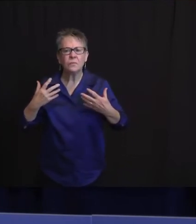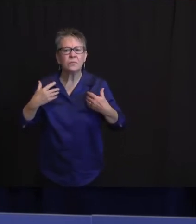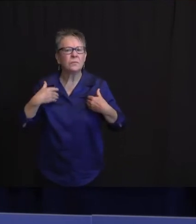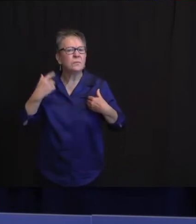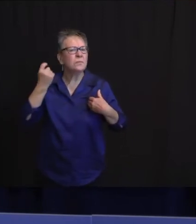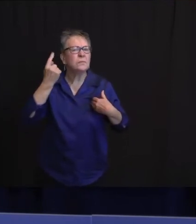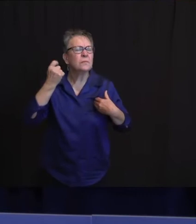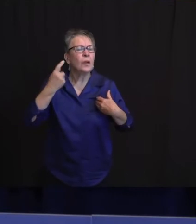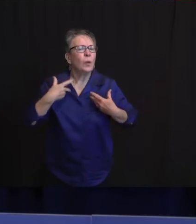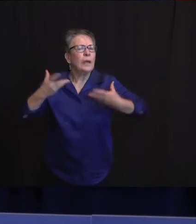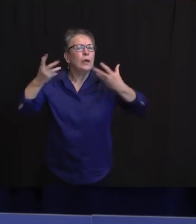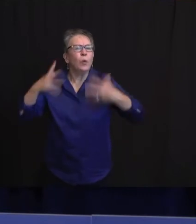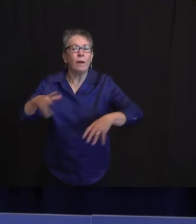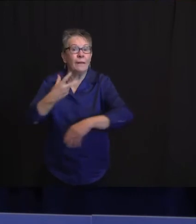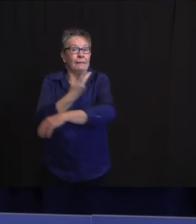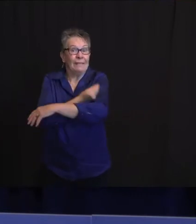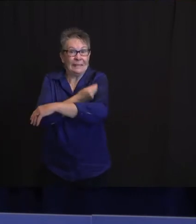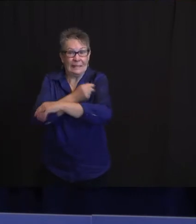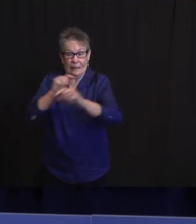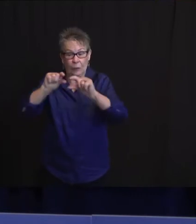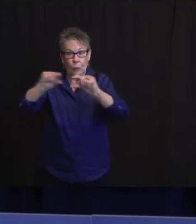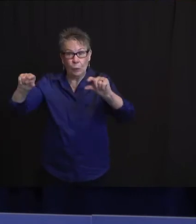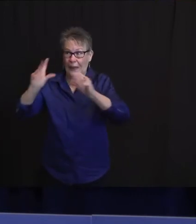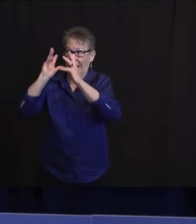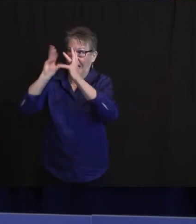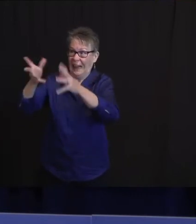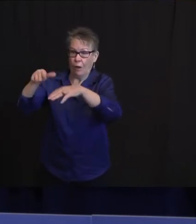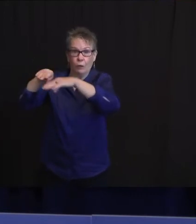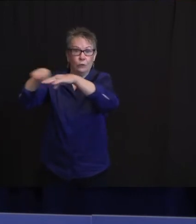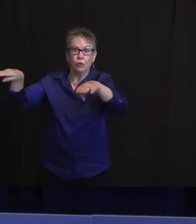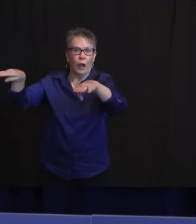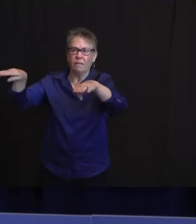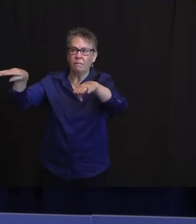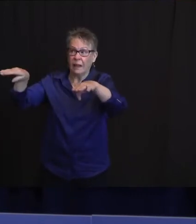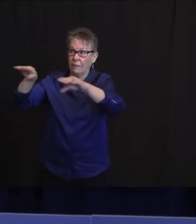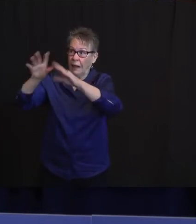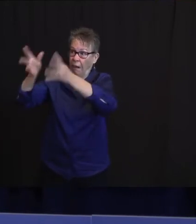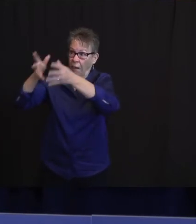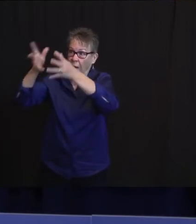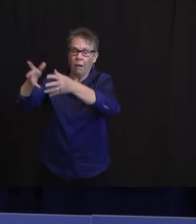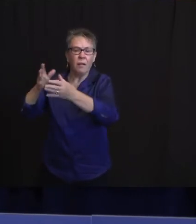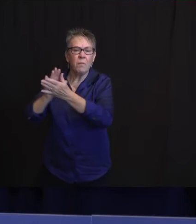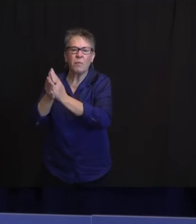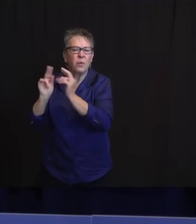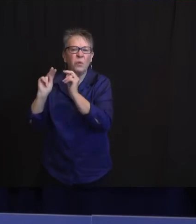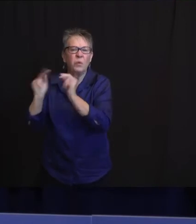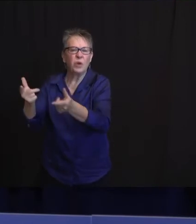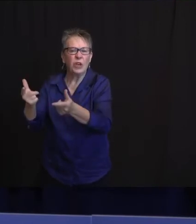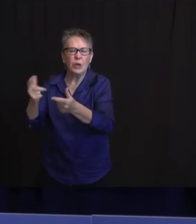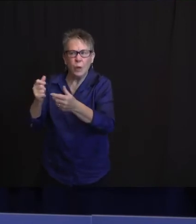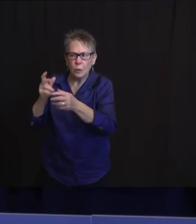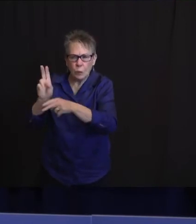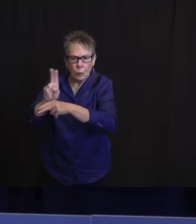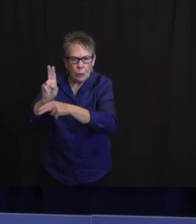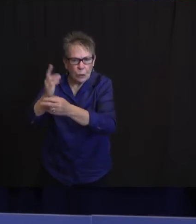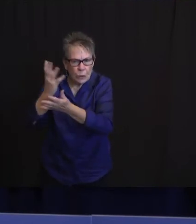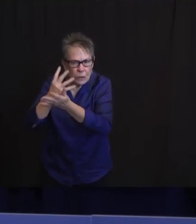given. The last thing, if you don't mind, could I talk about the Medical Reserve Corps? Please. In every county, we have a Medical Reserve Corps where